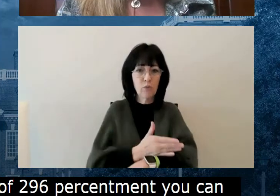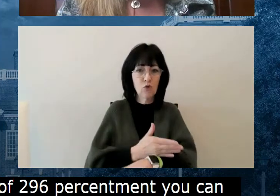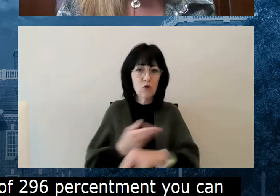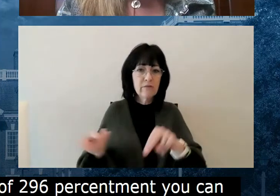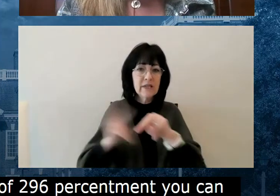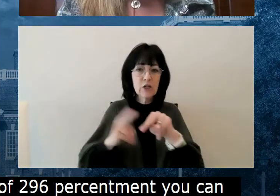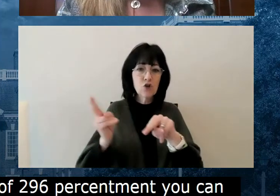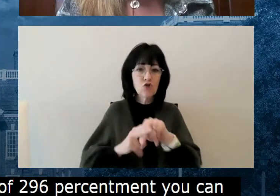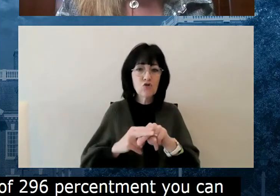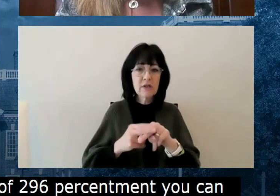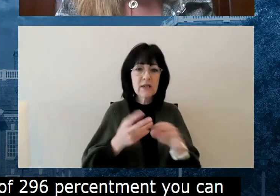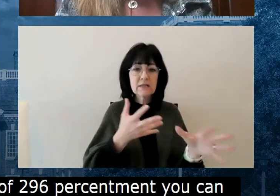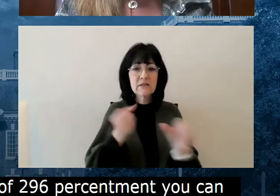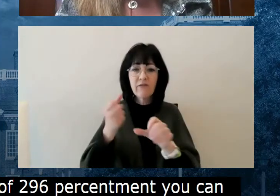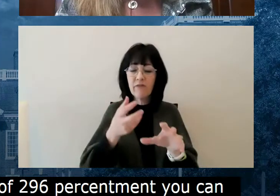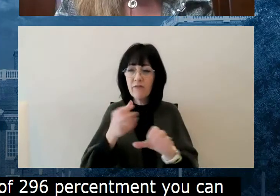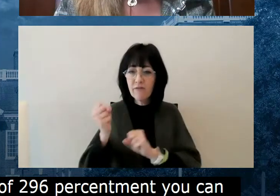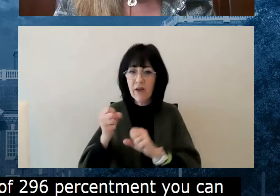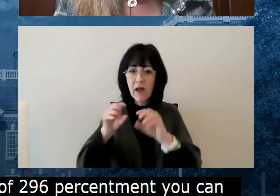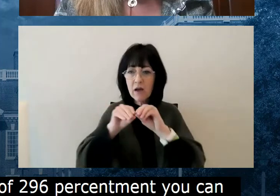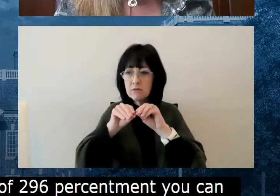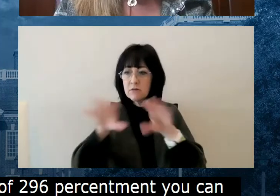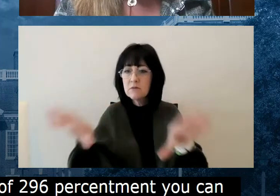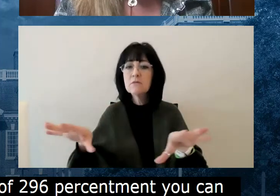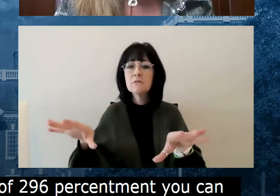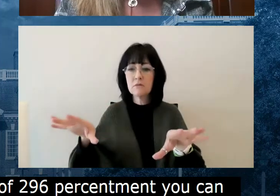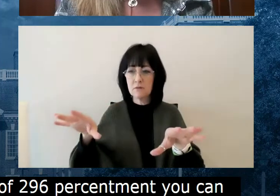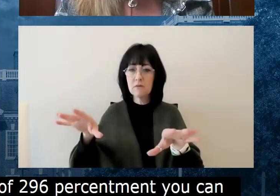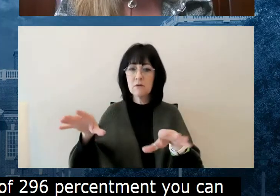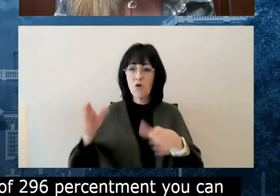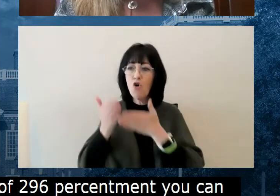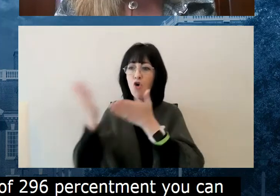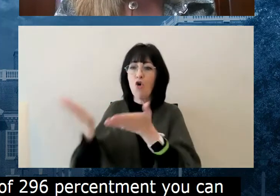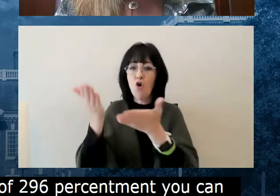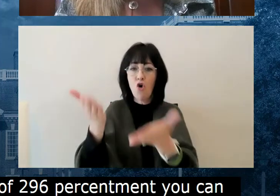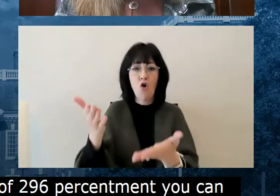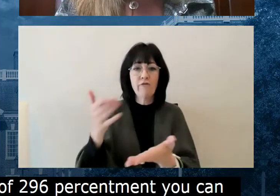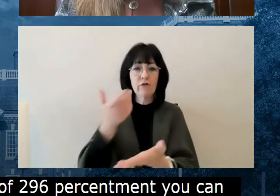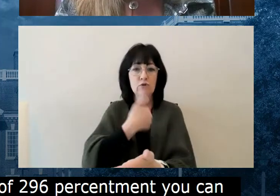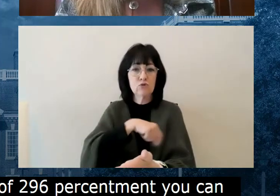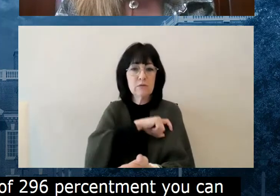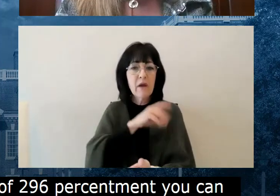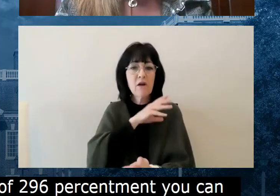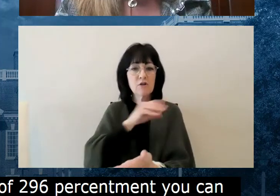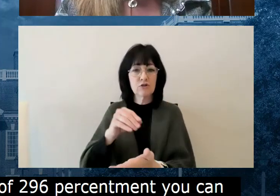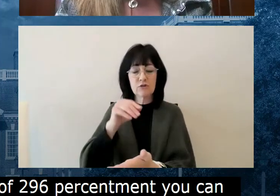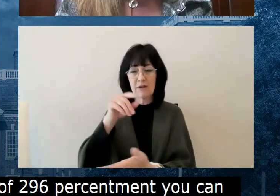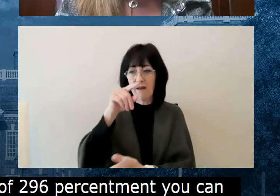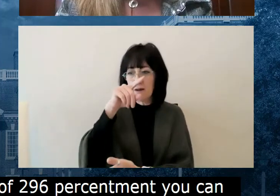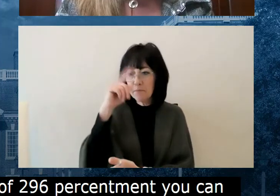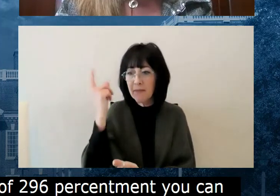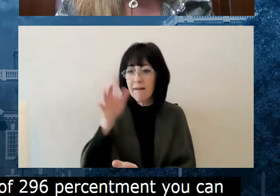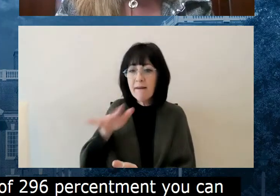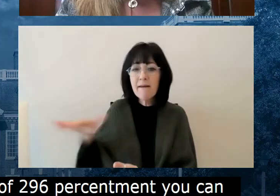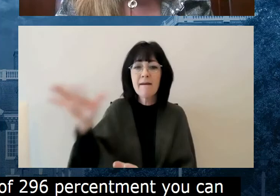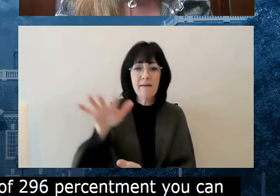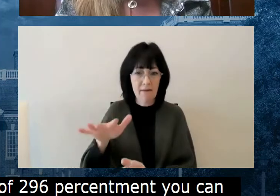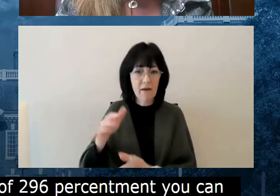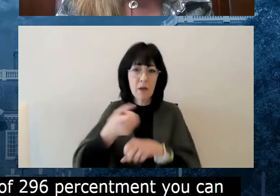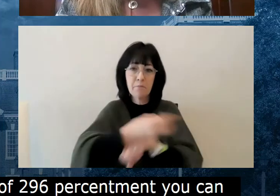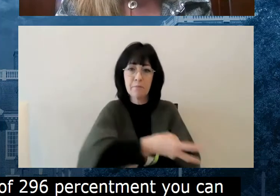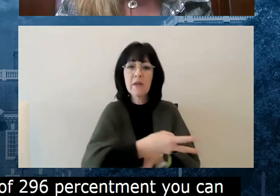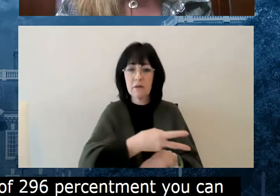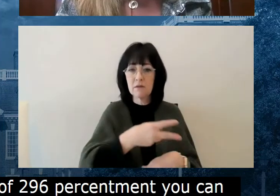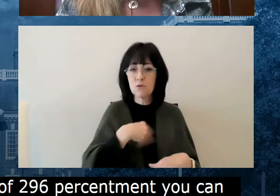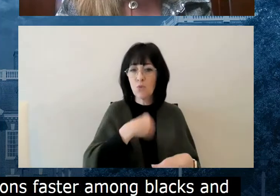and Hispanics than among whites. Now, since we opened up to other age groups, we have continued to see this